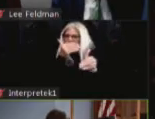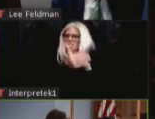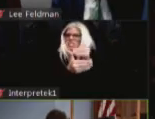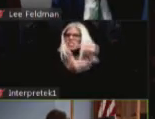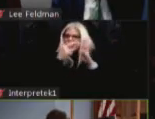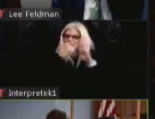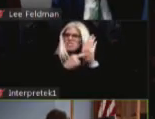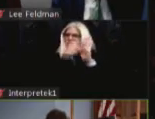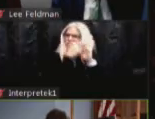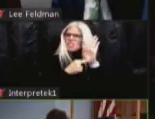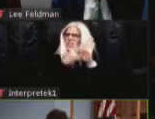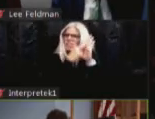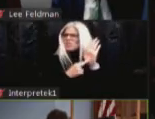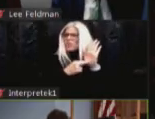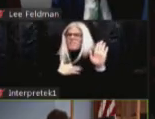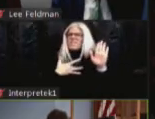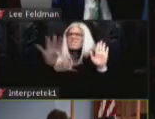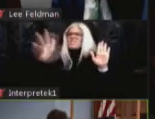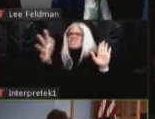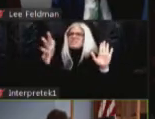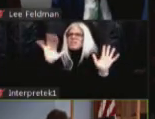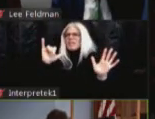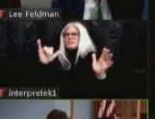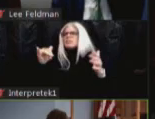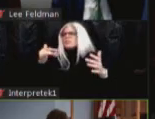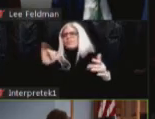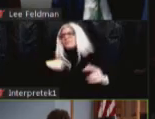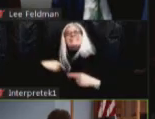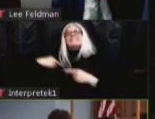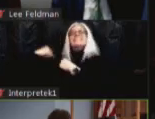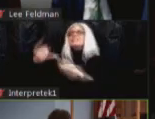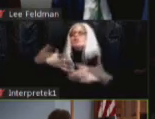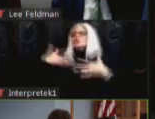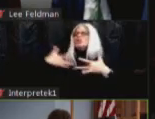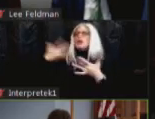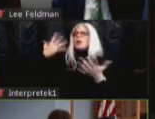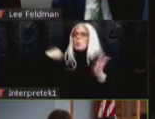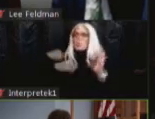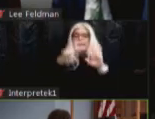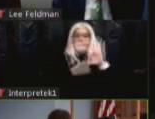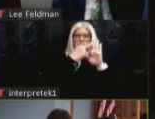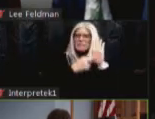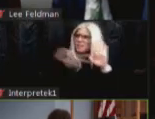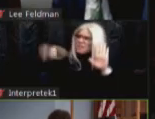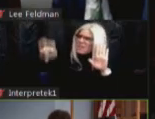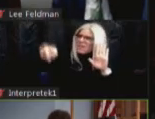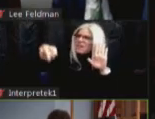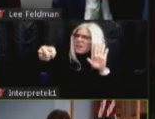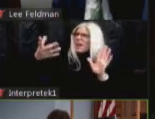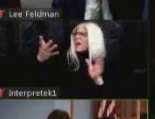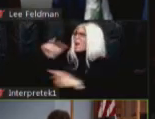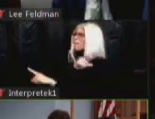Mayor. That was just a concern of mine from the very beginning, is how can we protect our own and keep them safe and enforce